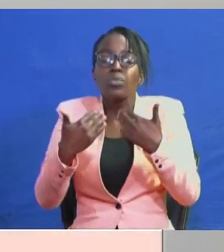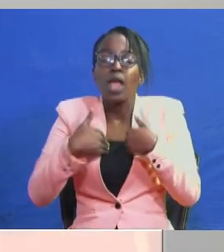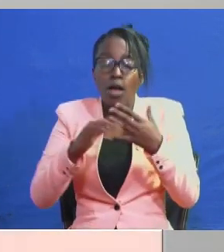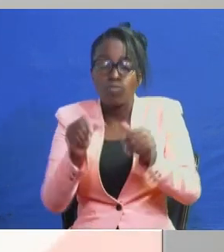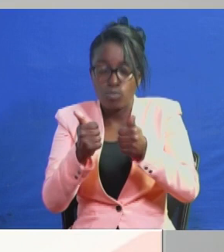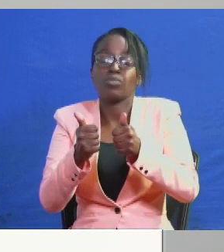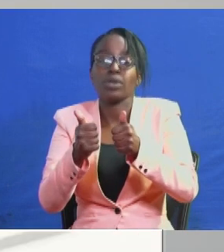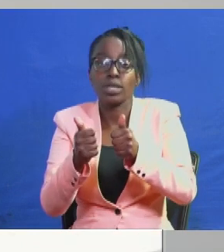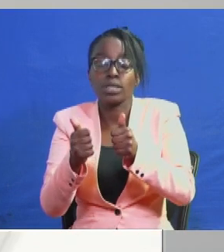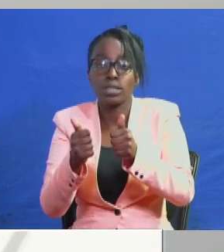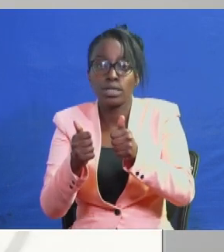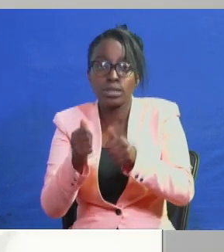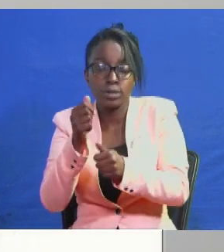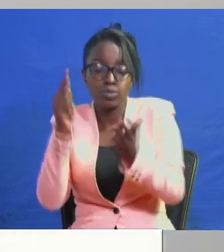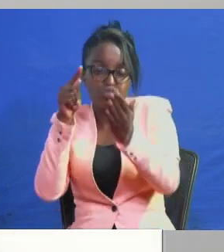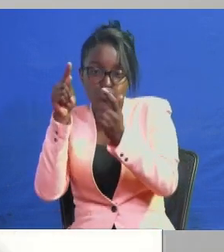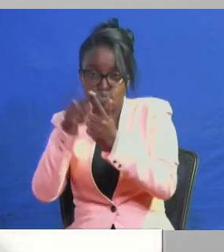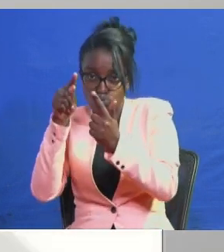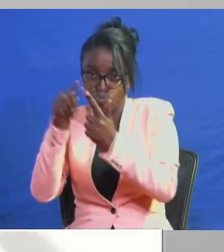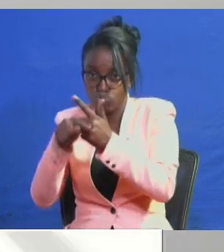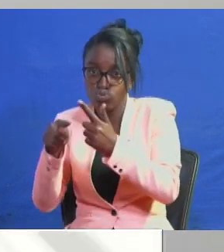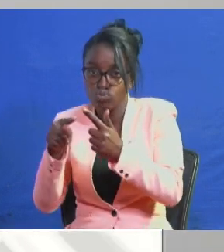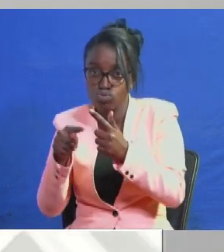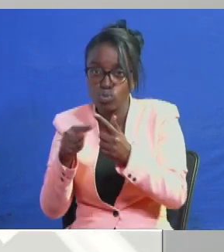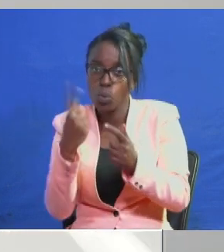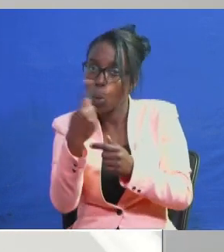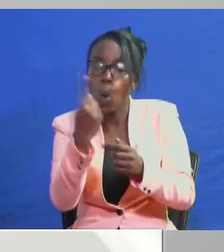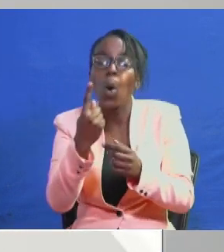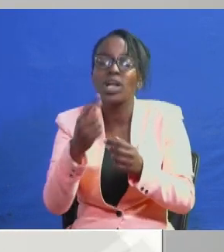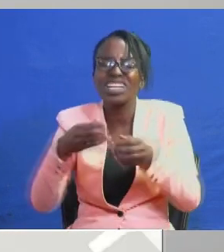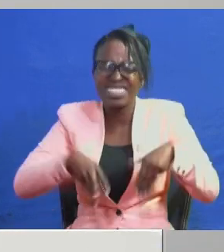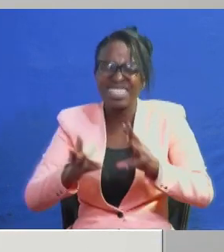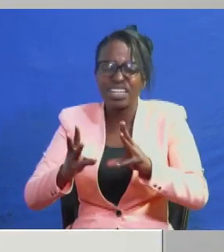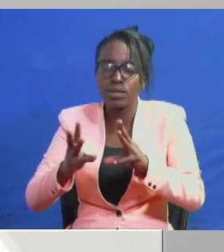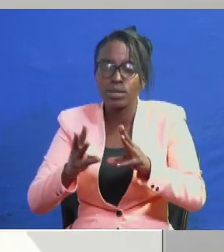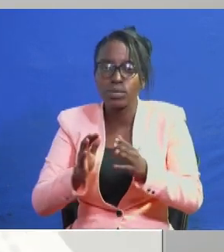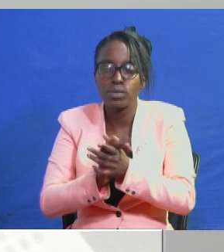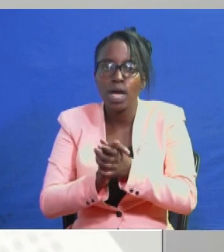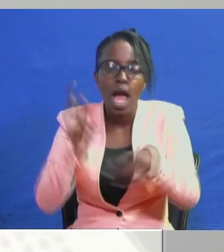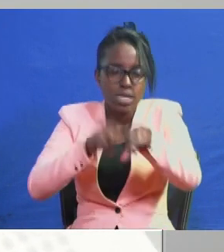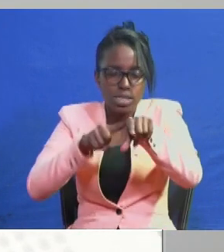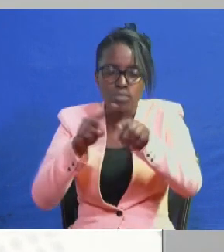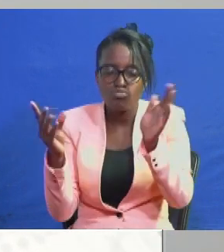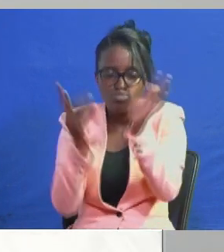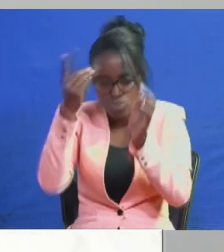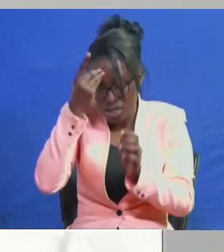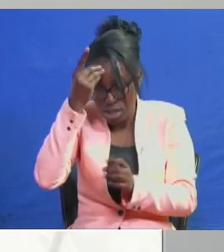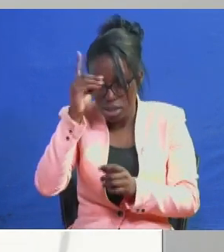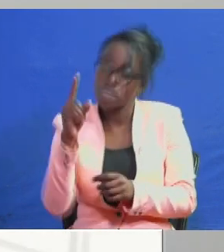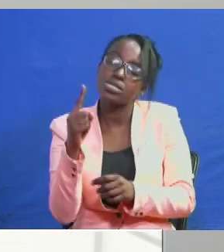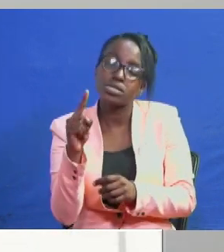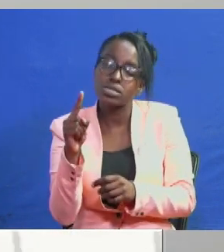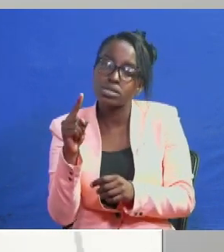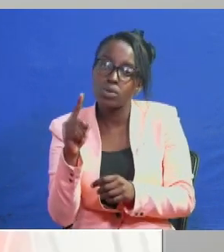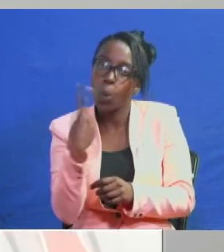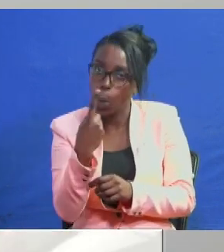topical injections and all that, it depends what the disease is, the point of presentation, and